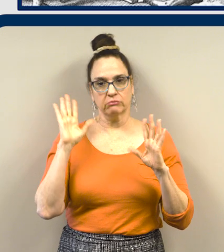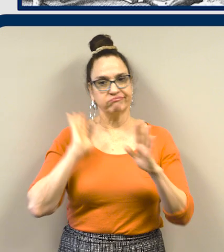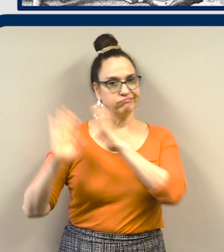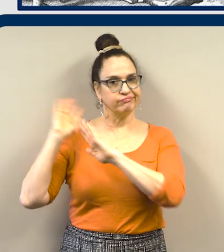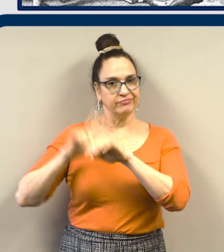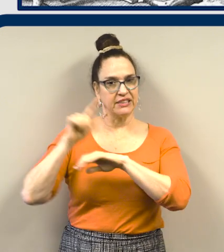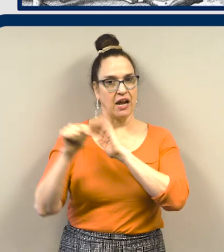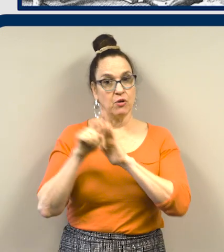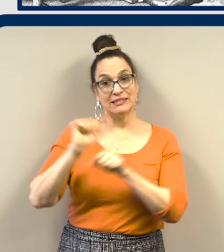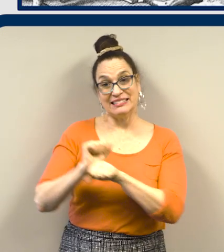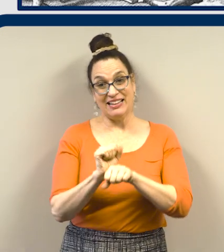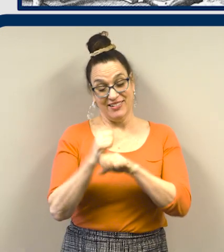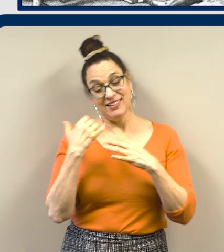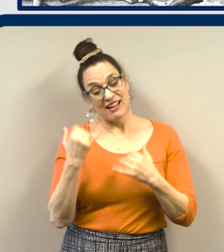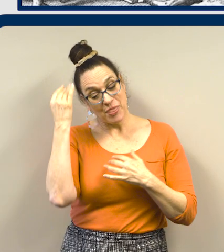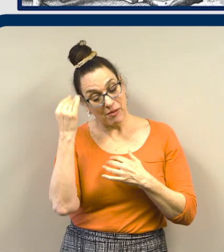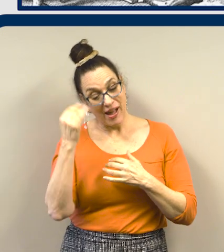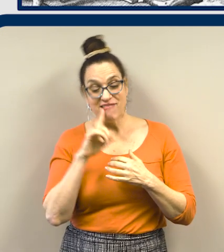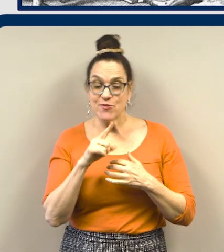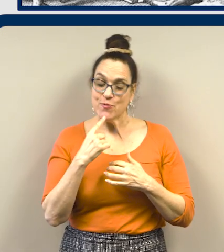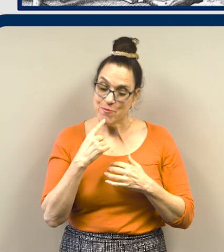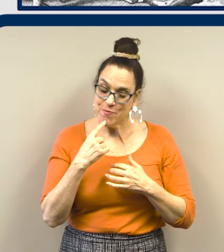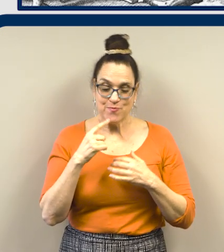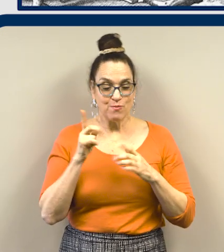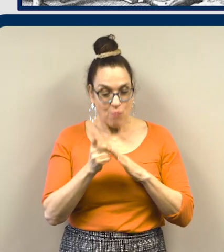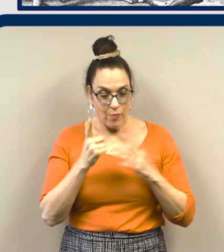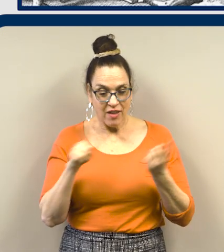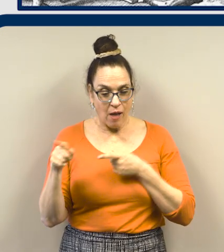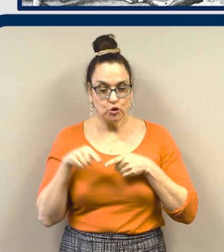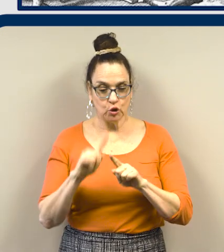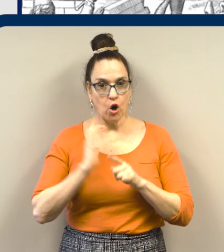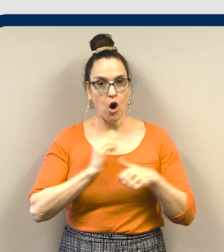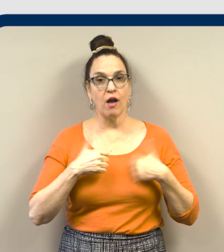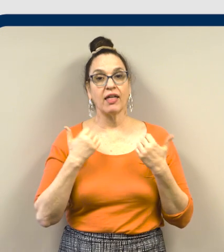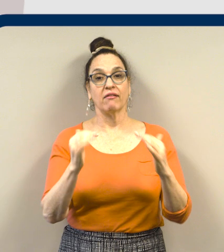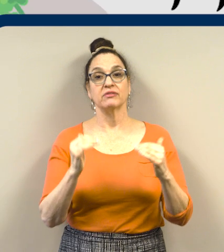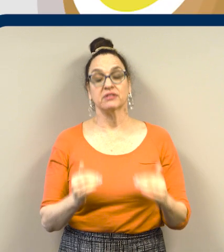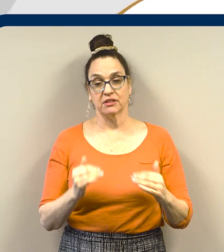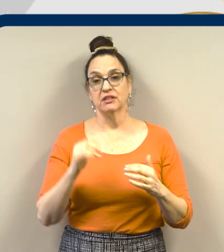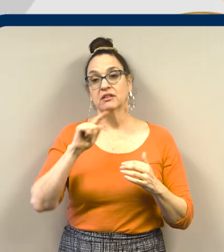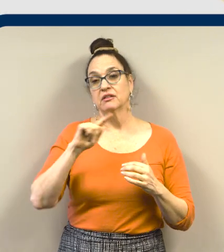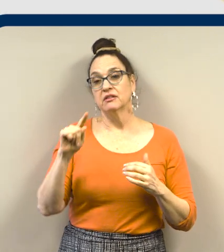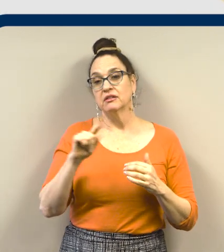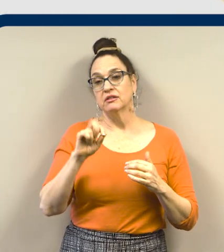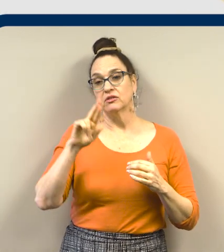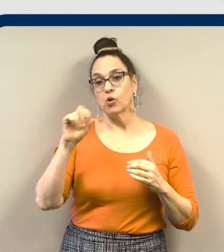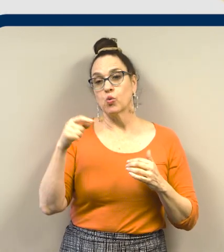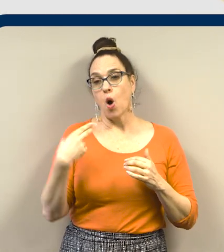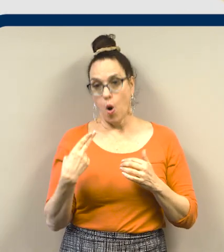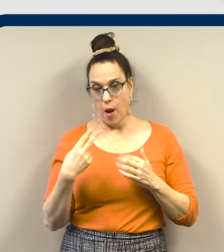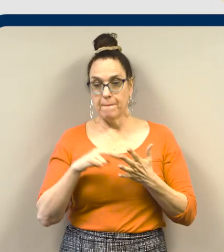slavery. In a new light, let's reflect on the bitter moments in our own lives.